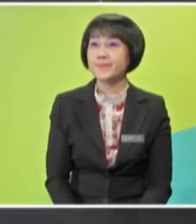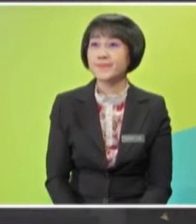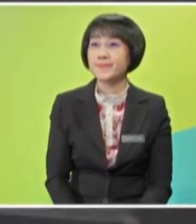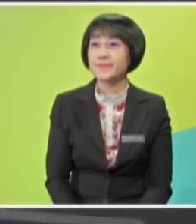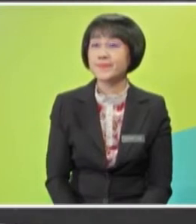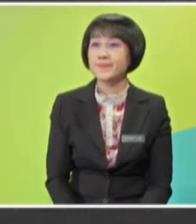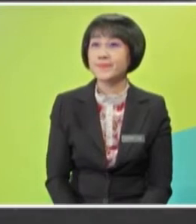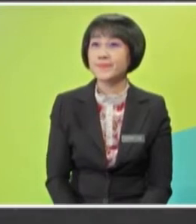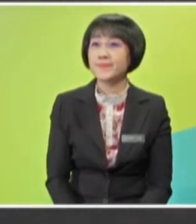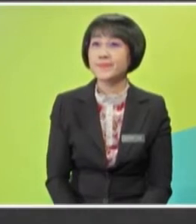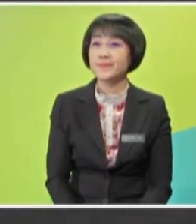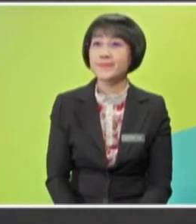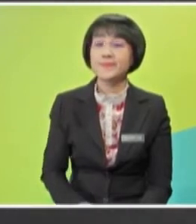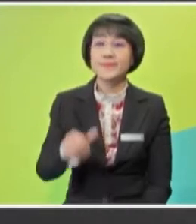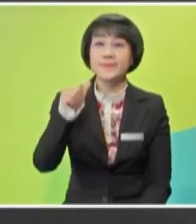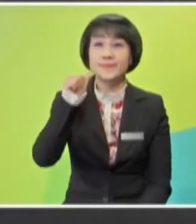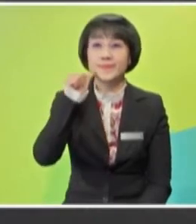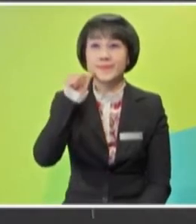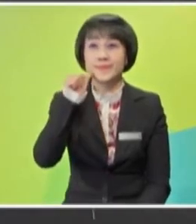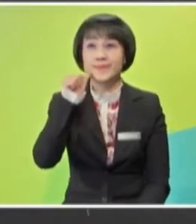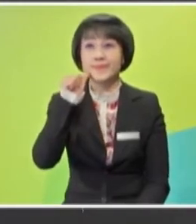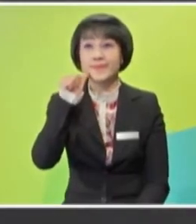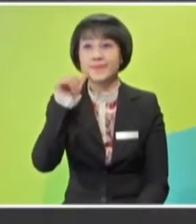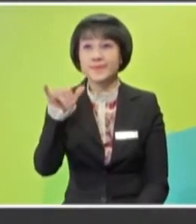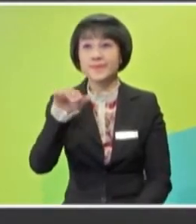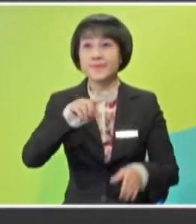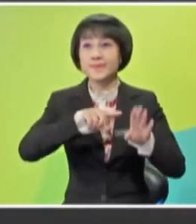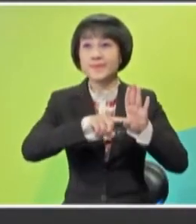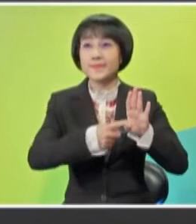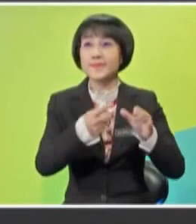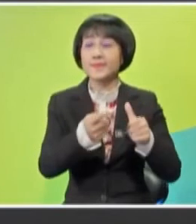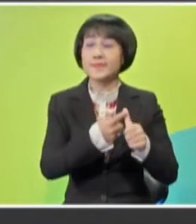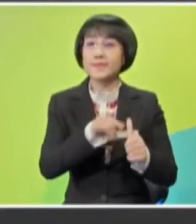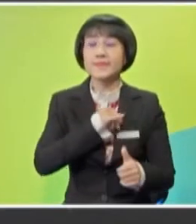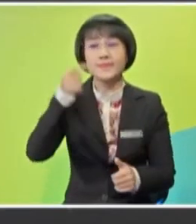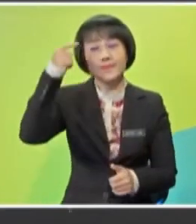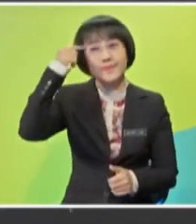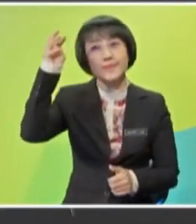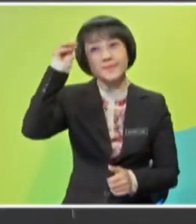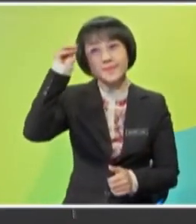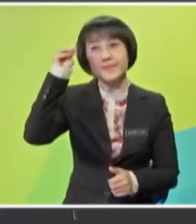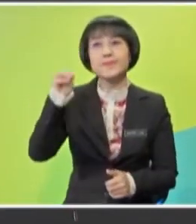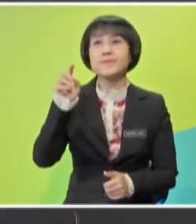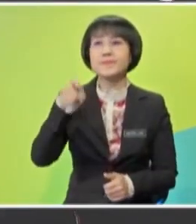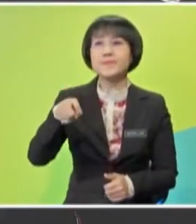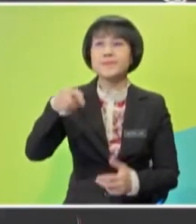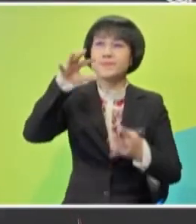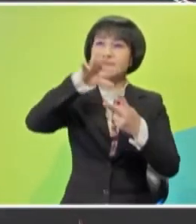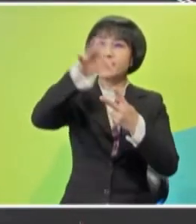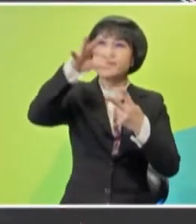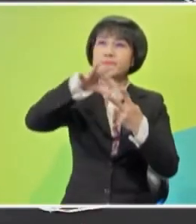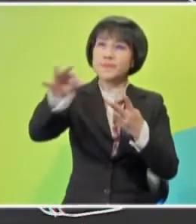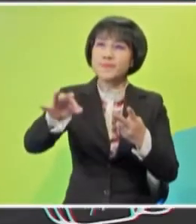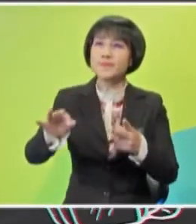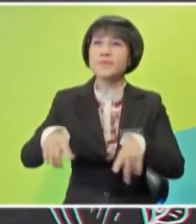Let me start first. I think the problem is Mark have to choose between going to the birthday party or study